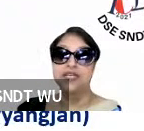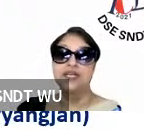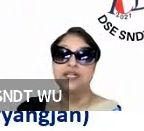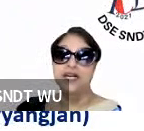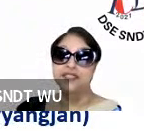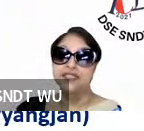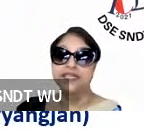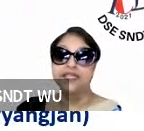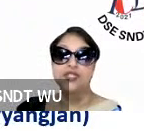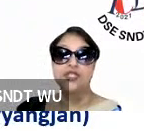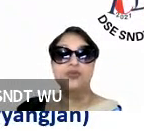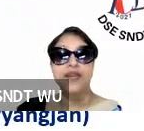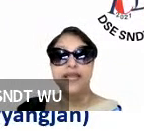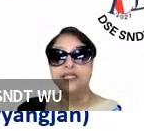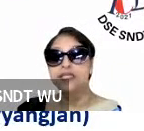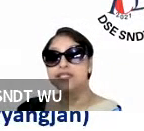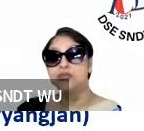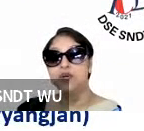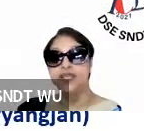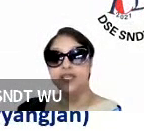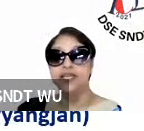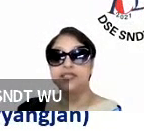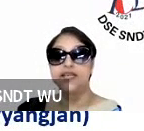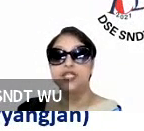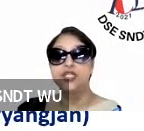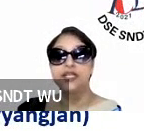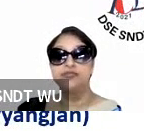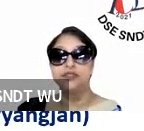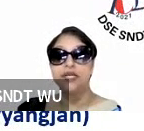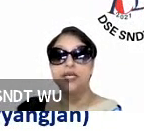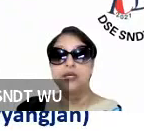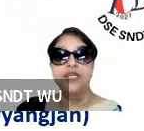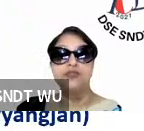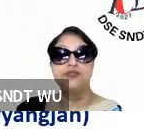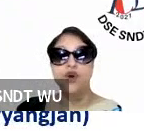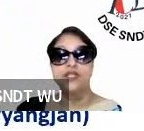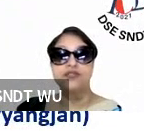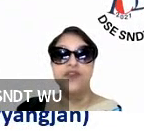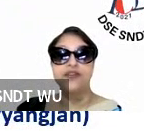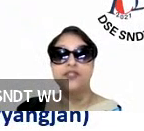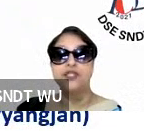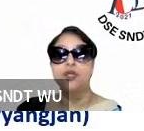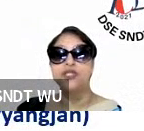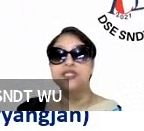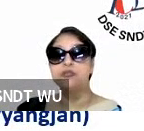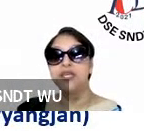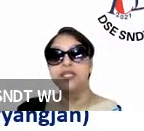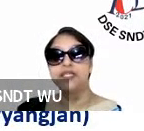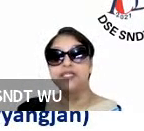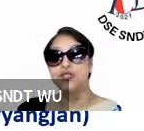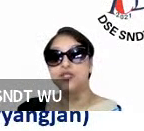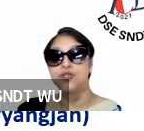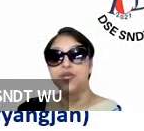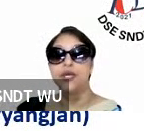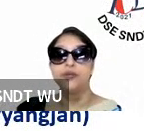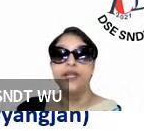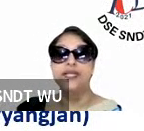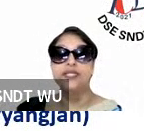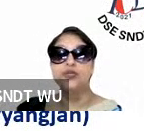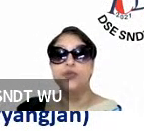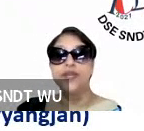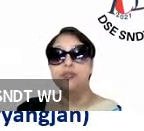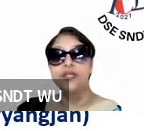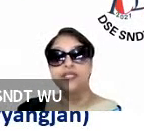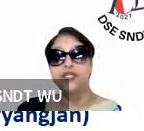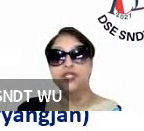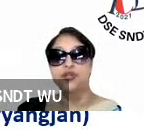department. Currently, she's relentlessly working at the national level, being involved in various policy-making decisions